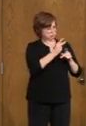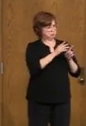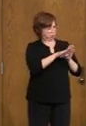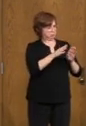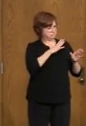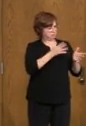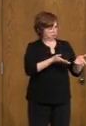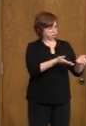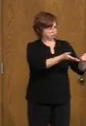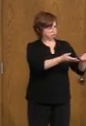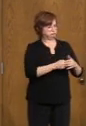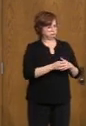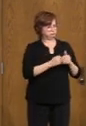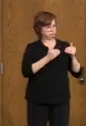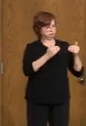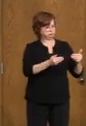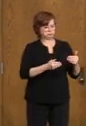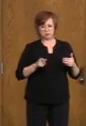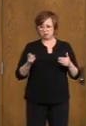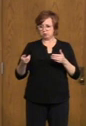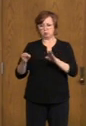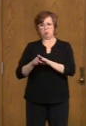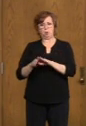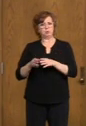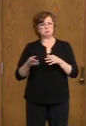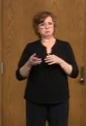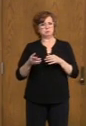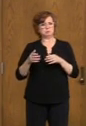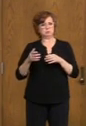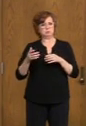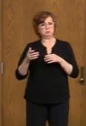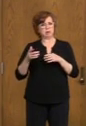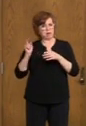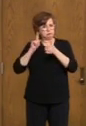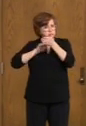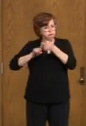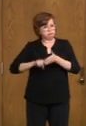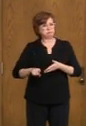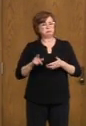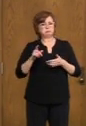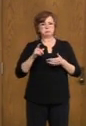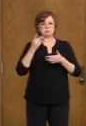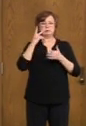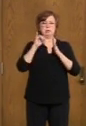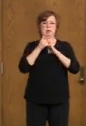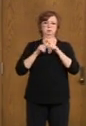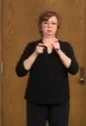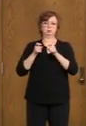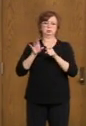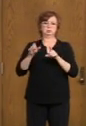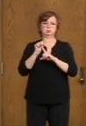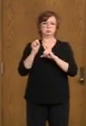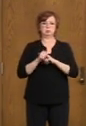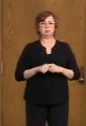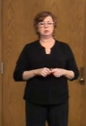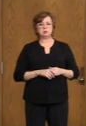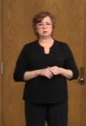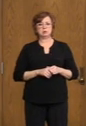to operate safely. I don't believe that we need new measures put in place to